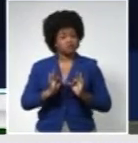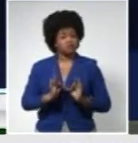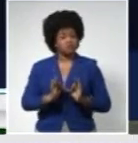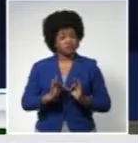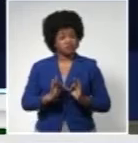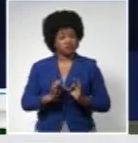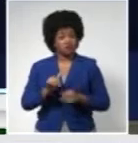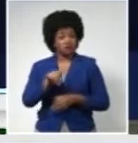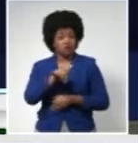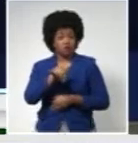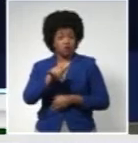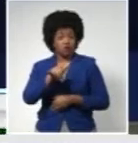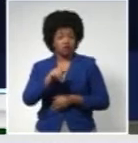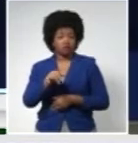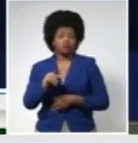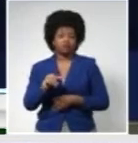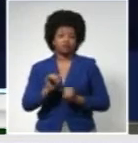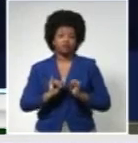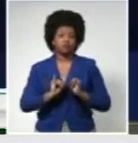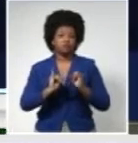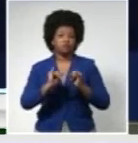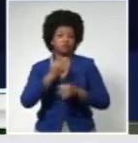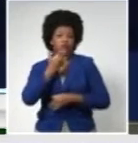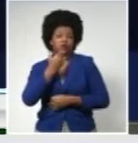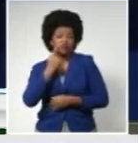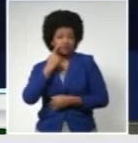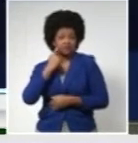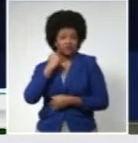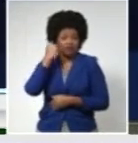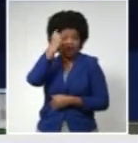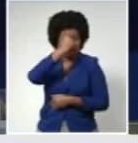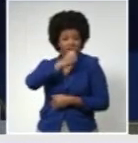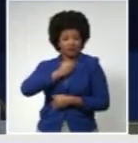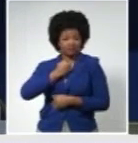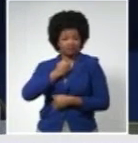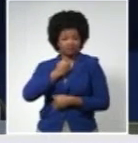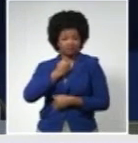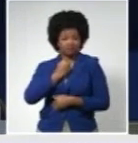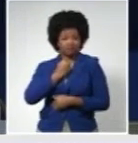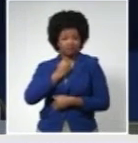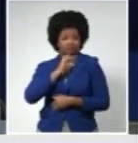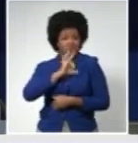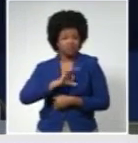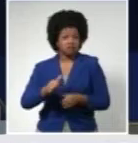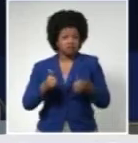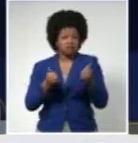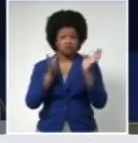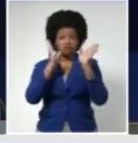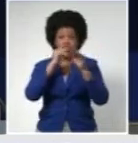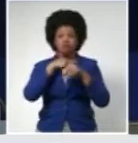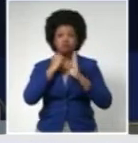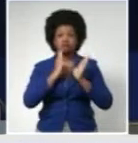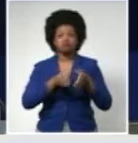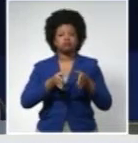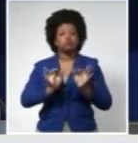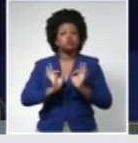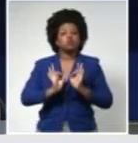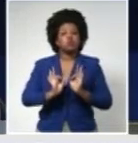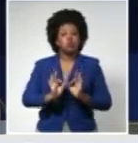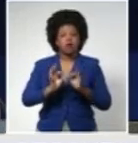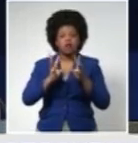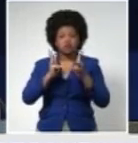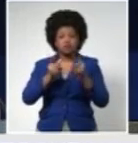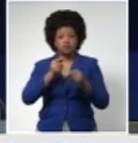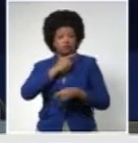evolution of the pandemic, and we have the same number of confirmed cases we had yesterday. We had three